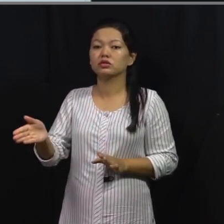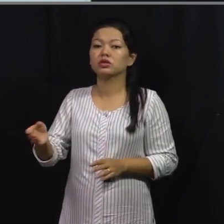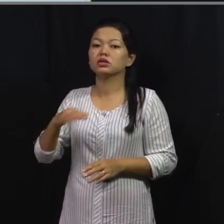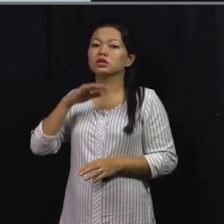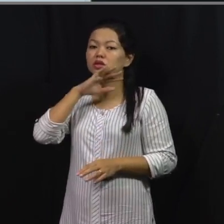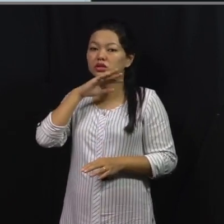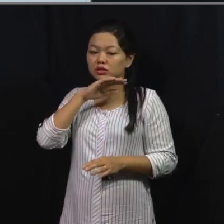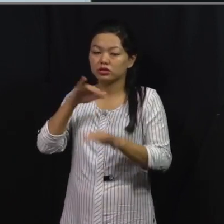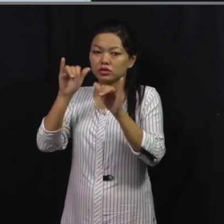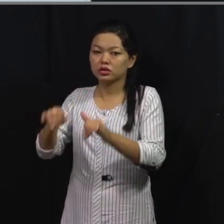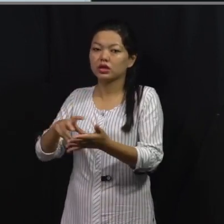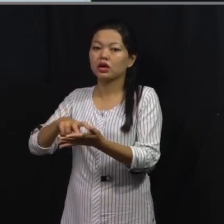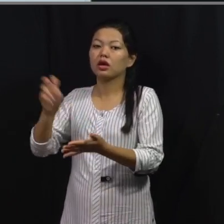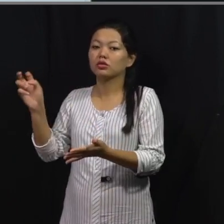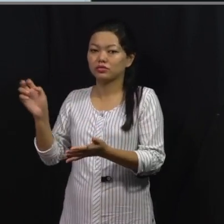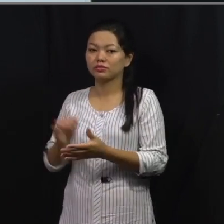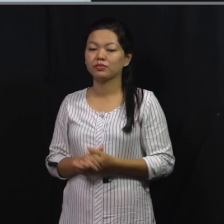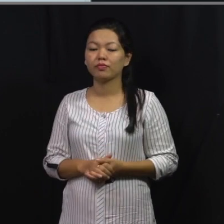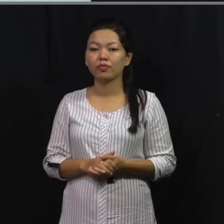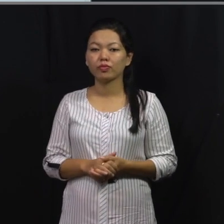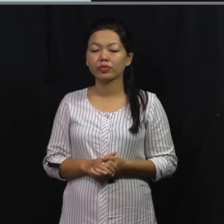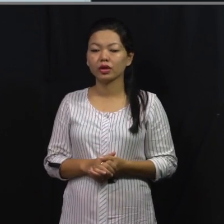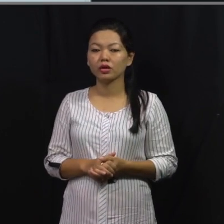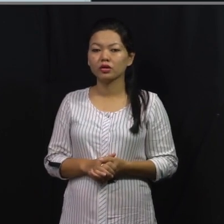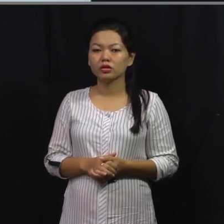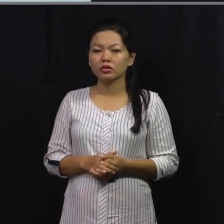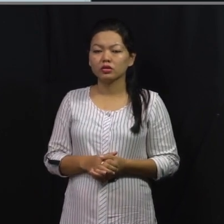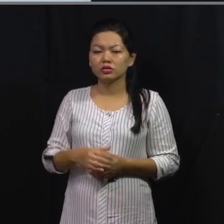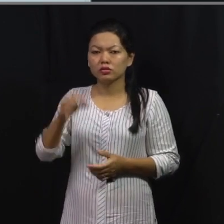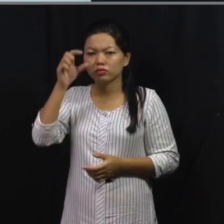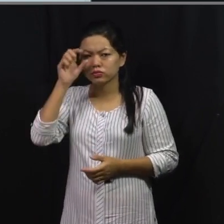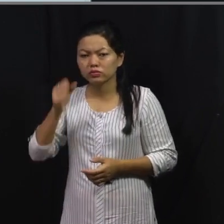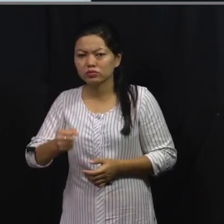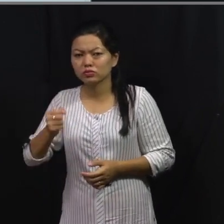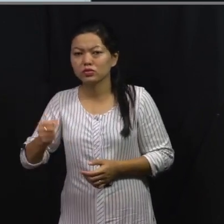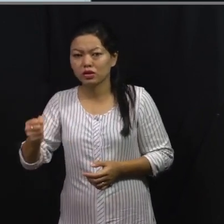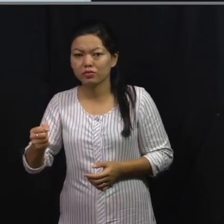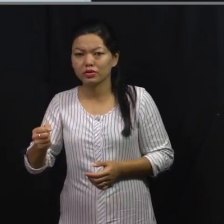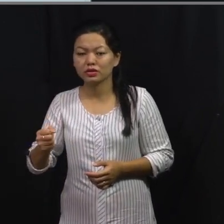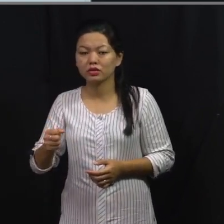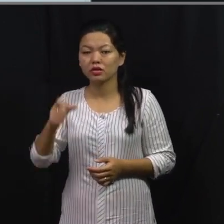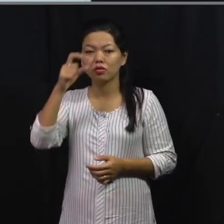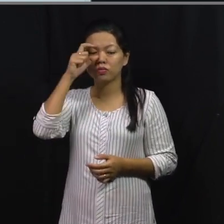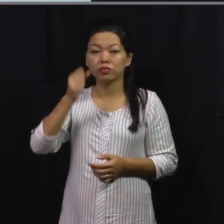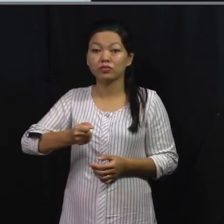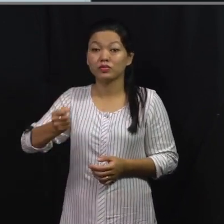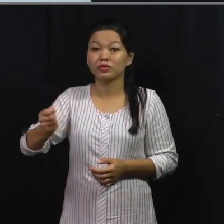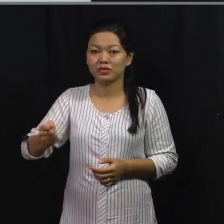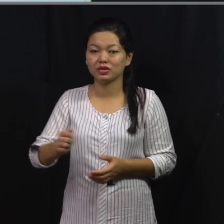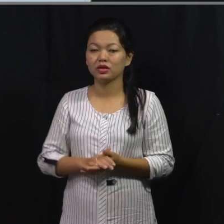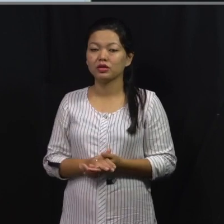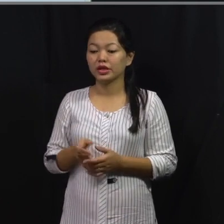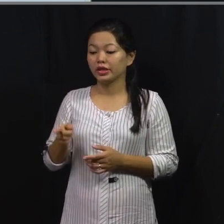he called this group of people as Harijans. Okay, example, you know, in the sense that sons